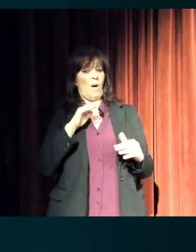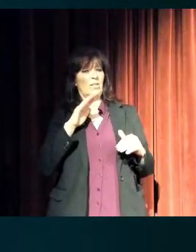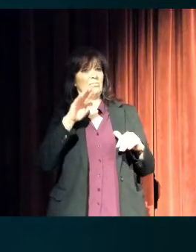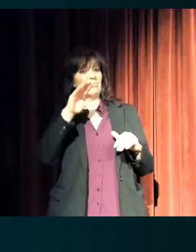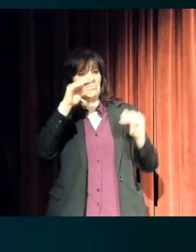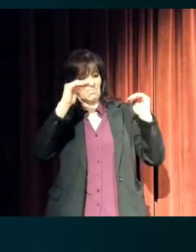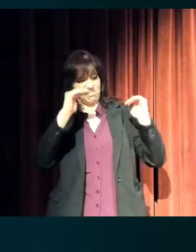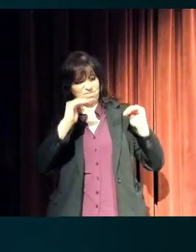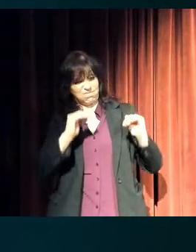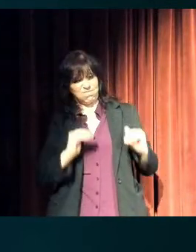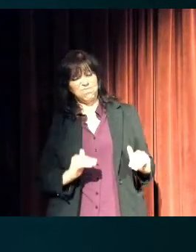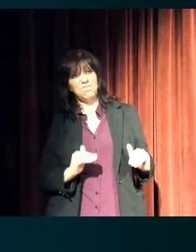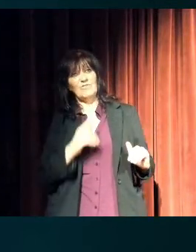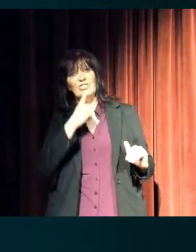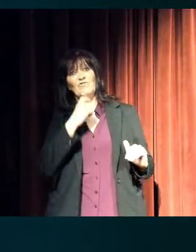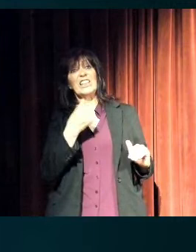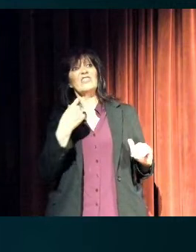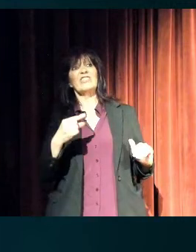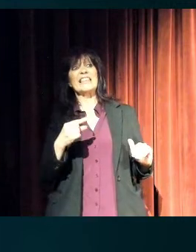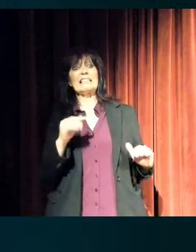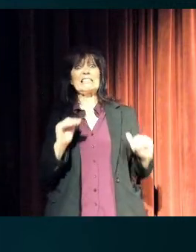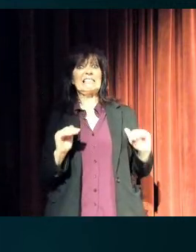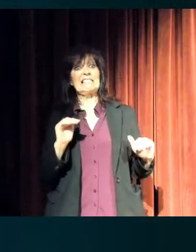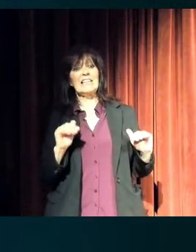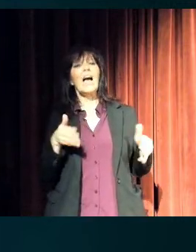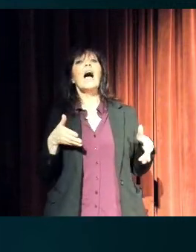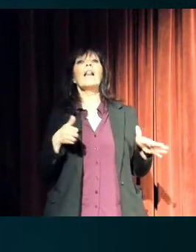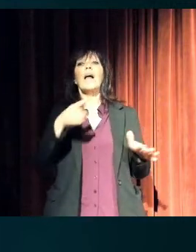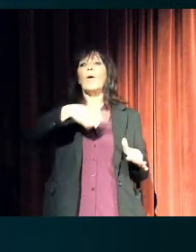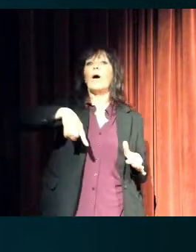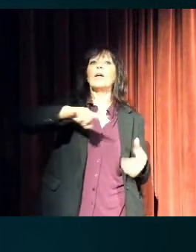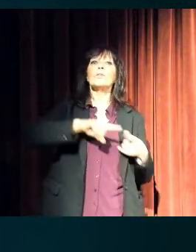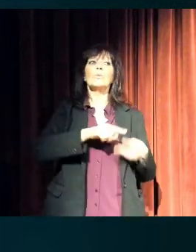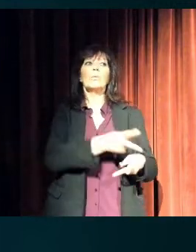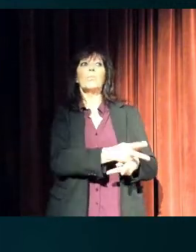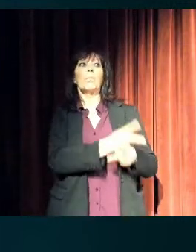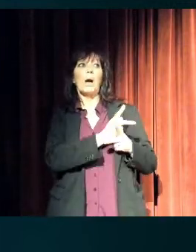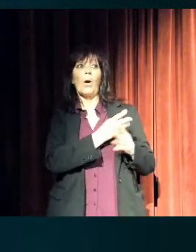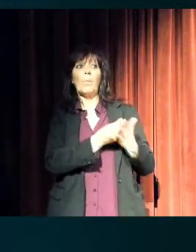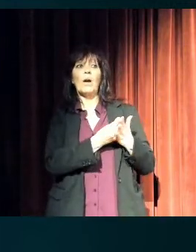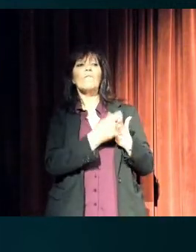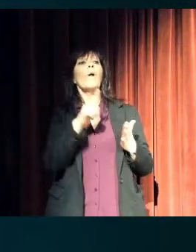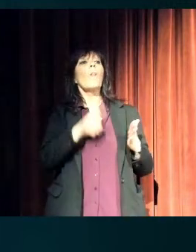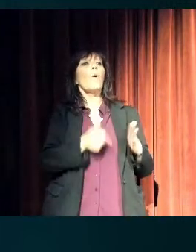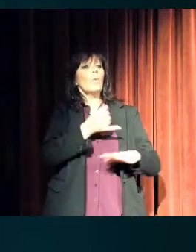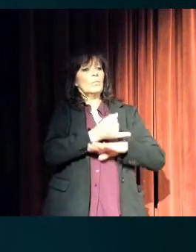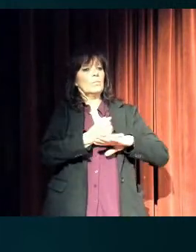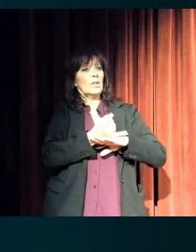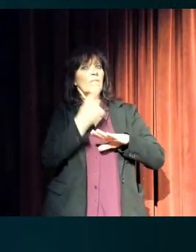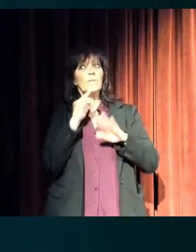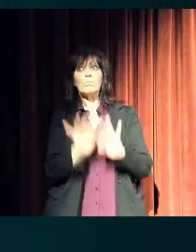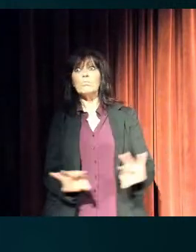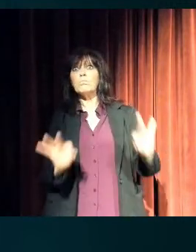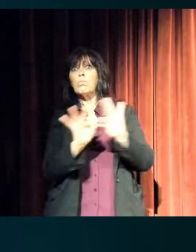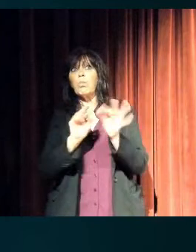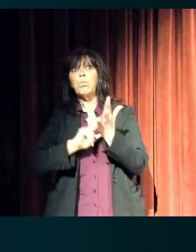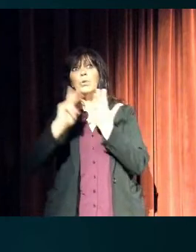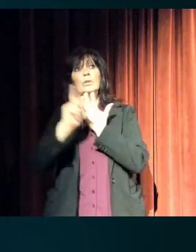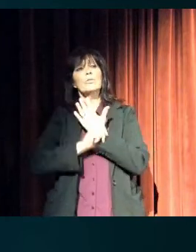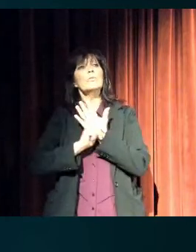bond status during the red-green crisis, allowing us to borrow money at lower rates for critical